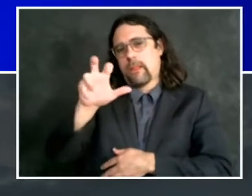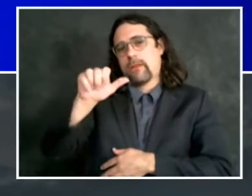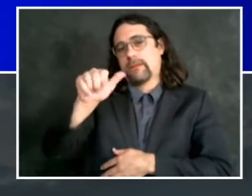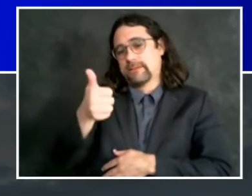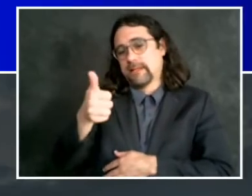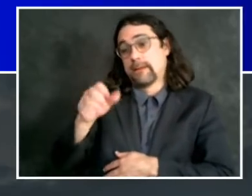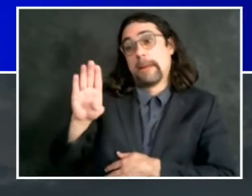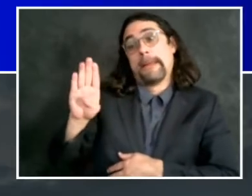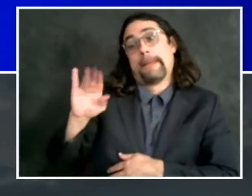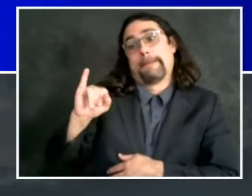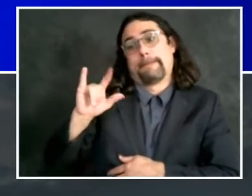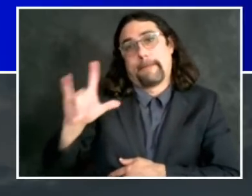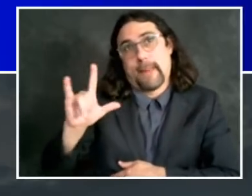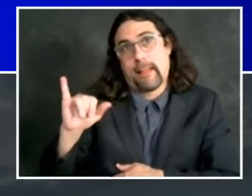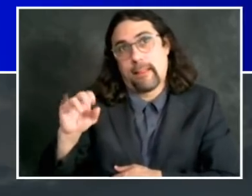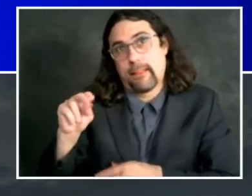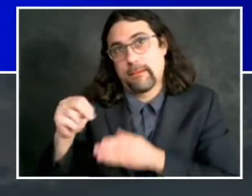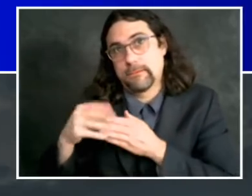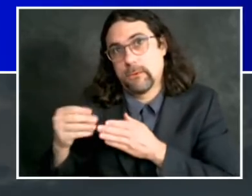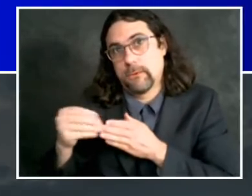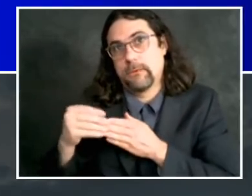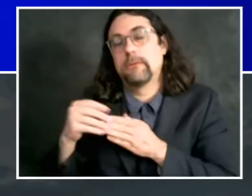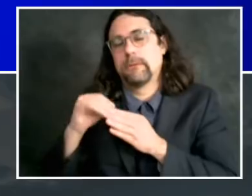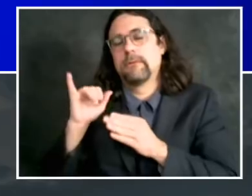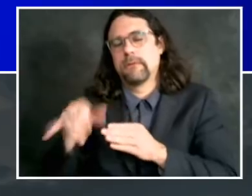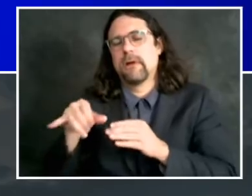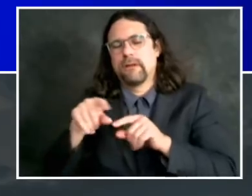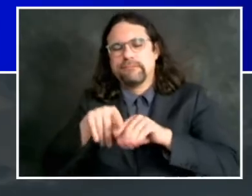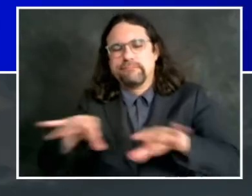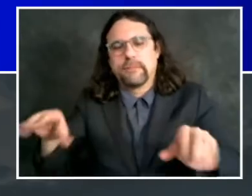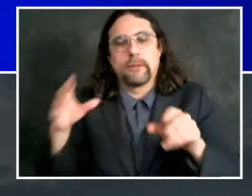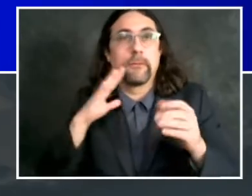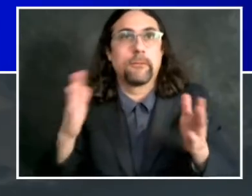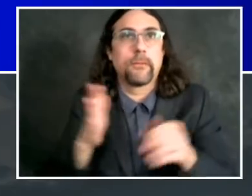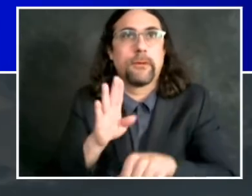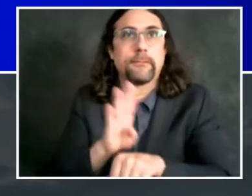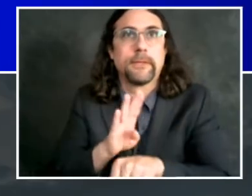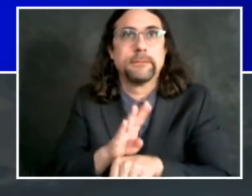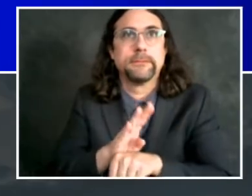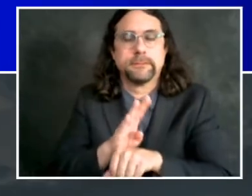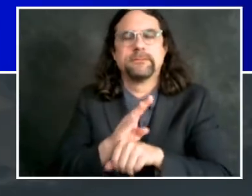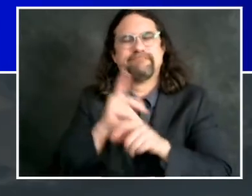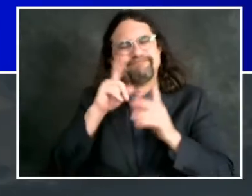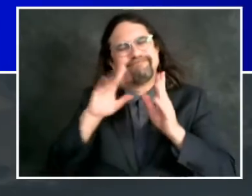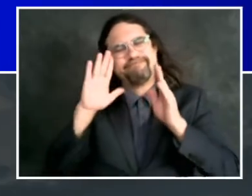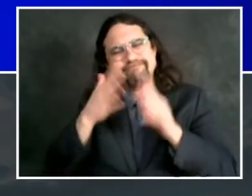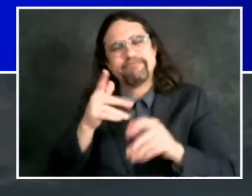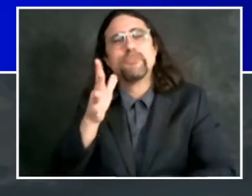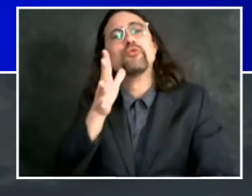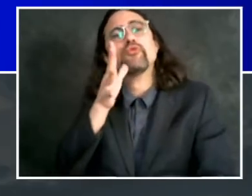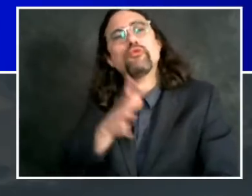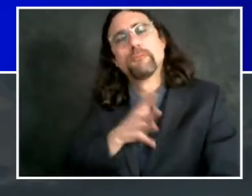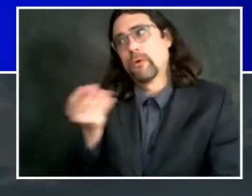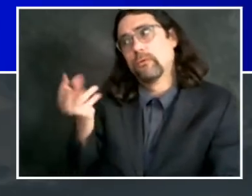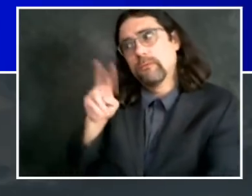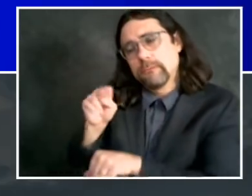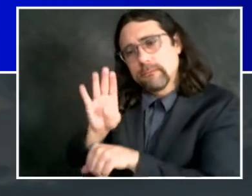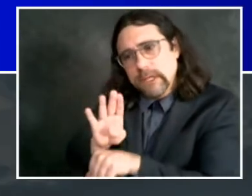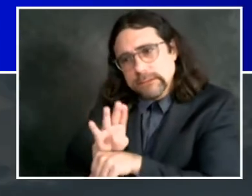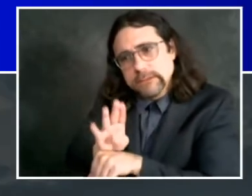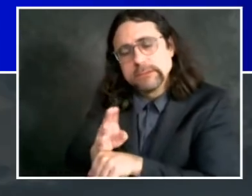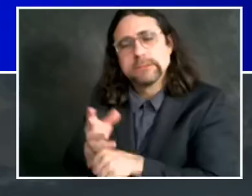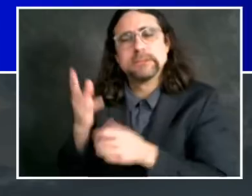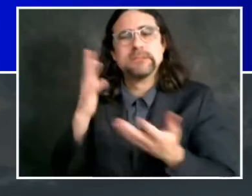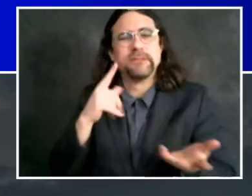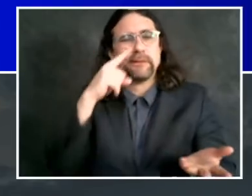help, if you haven't applied, apply immediately. Go to sba.gov for the Small Business Administration, sba.gov. That's where the